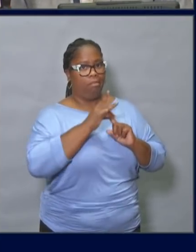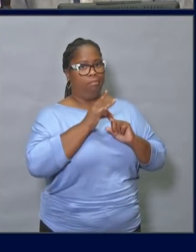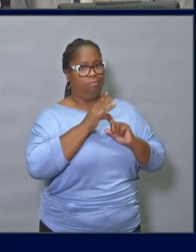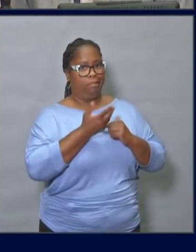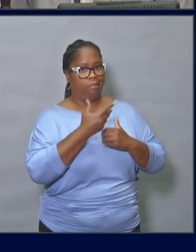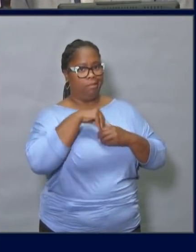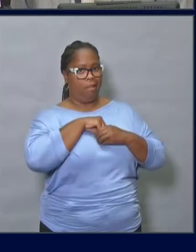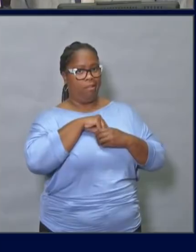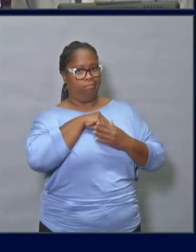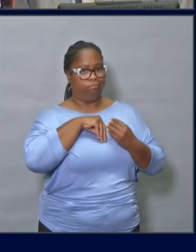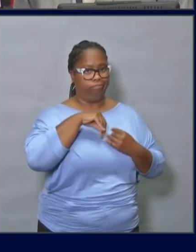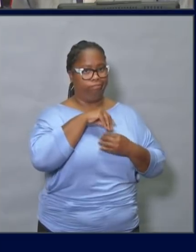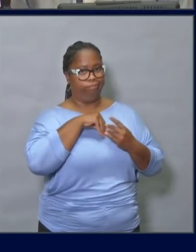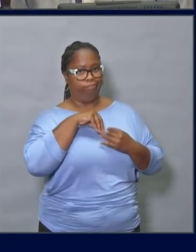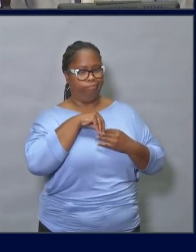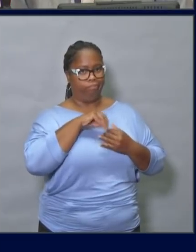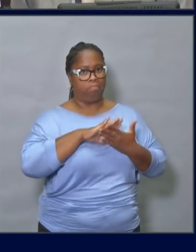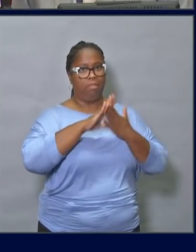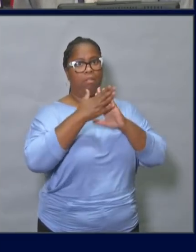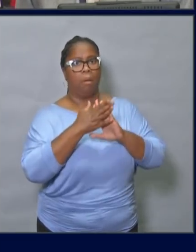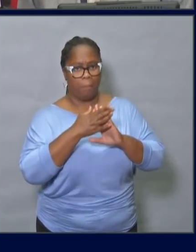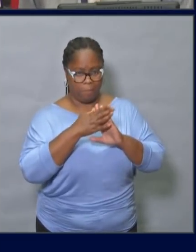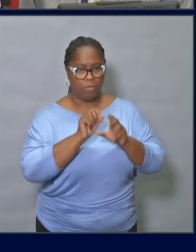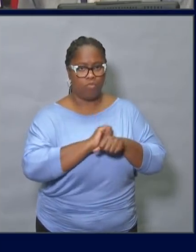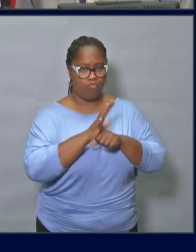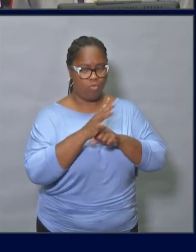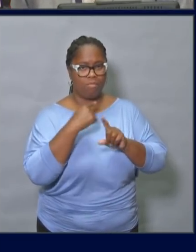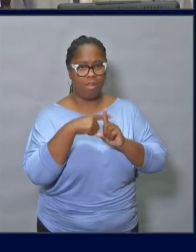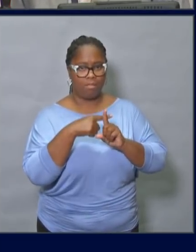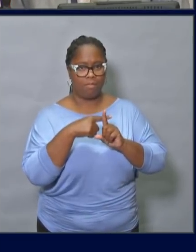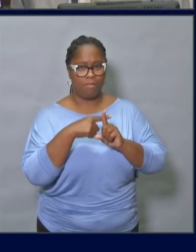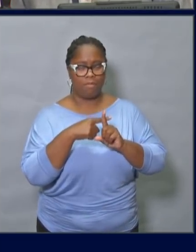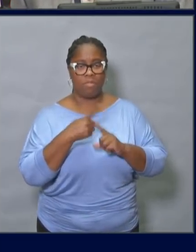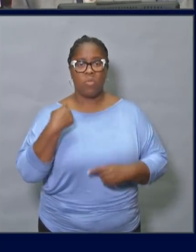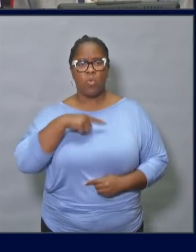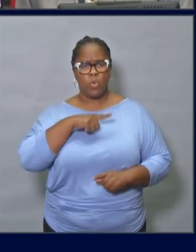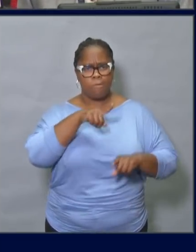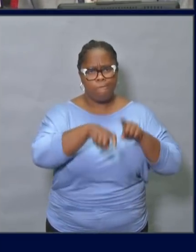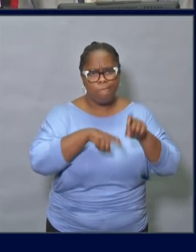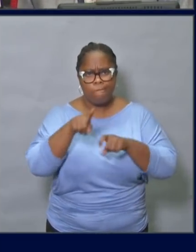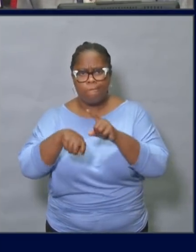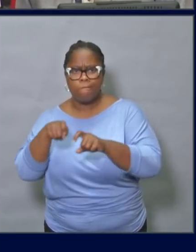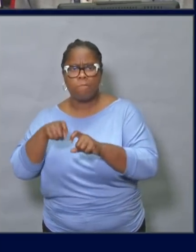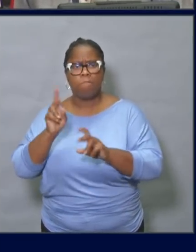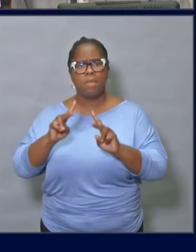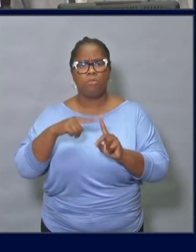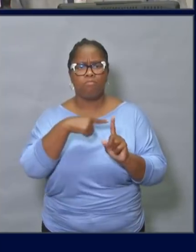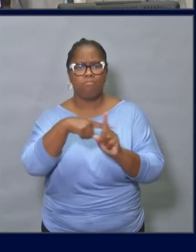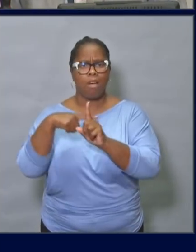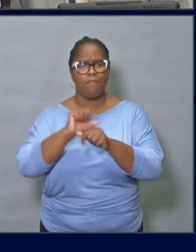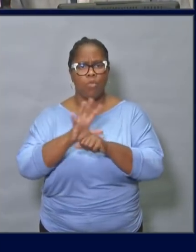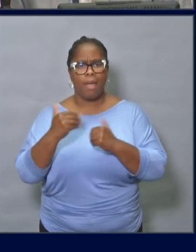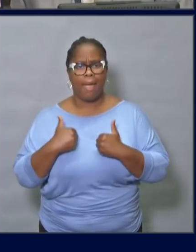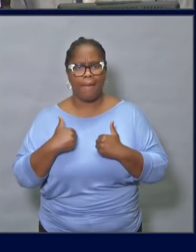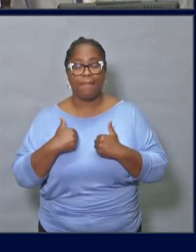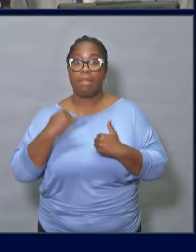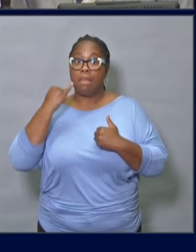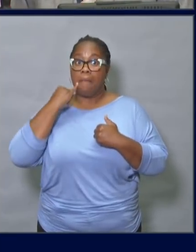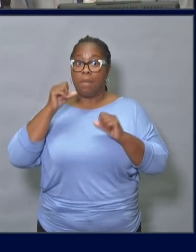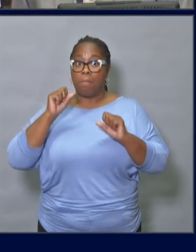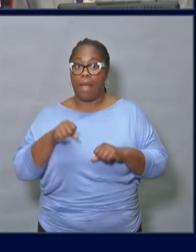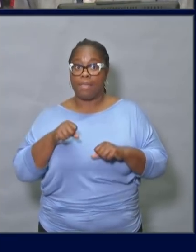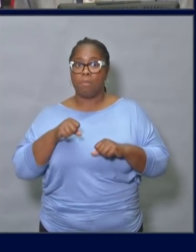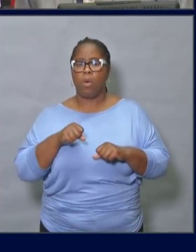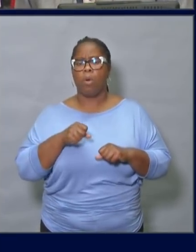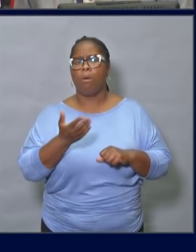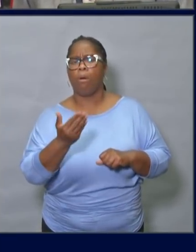themselves. Public health specialists have been interviewing positive cases and, where possible, their close contacts since the very